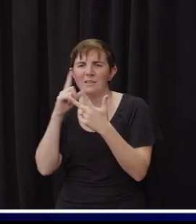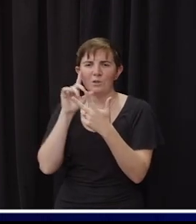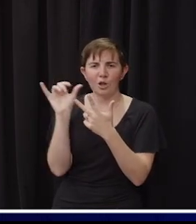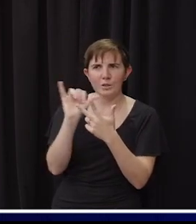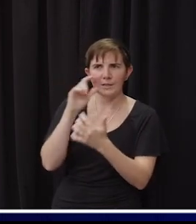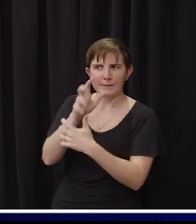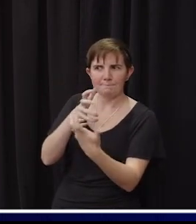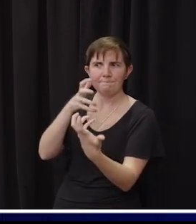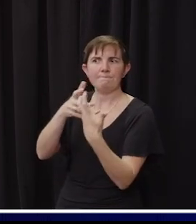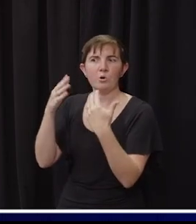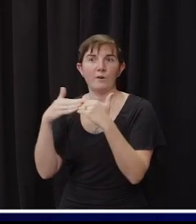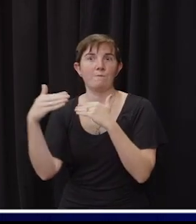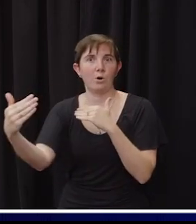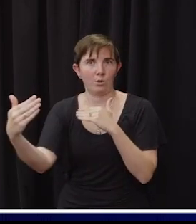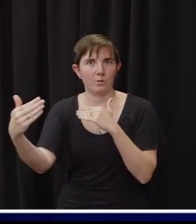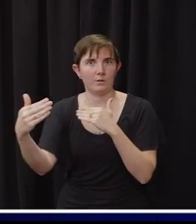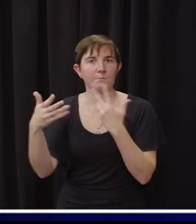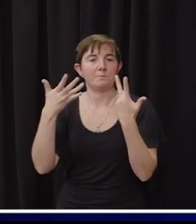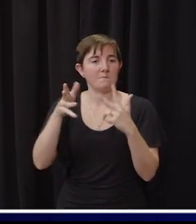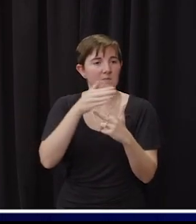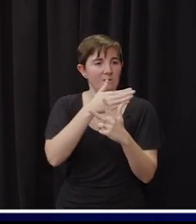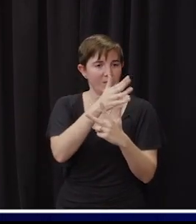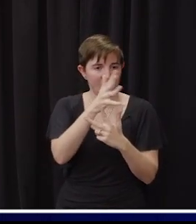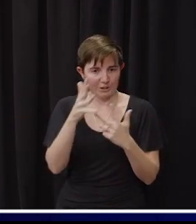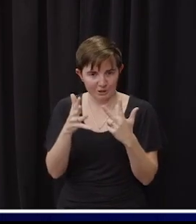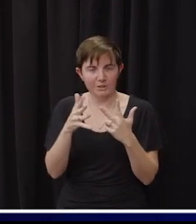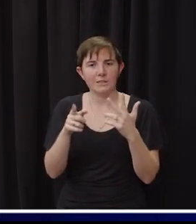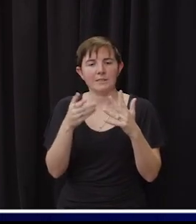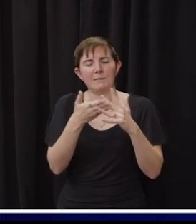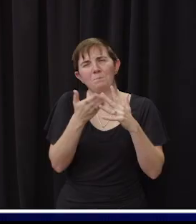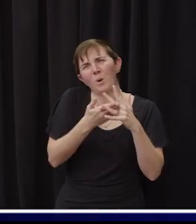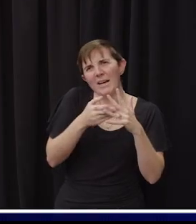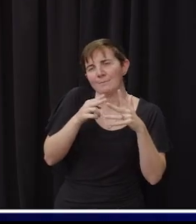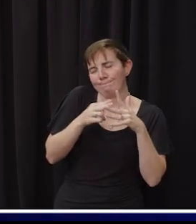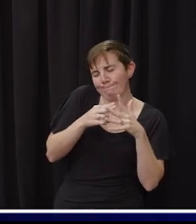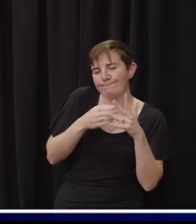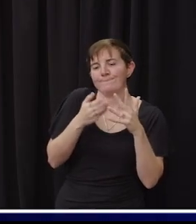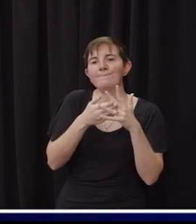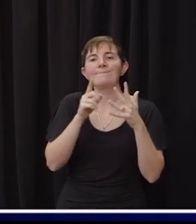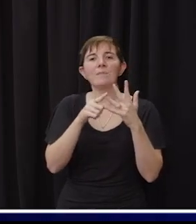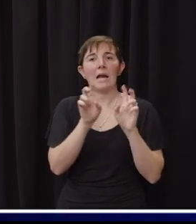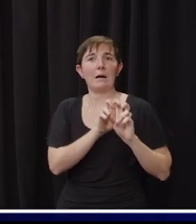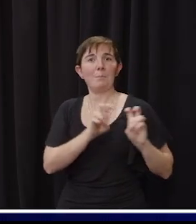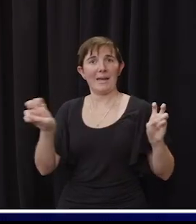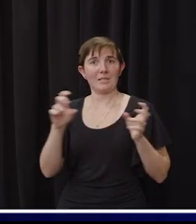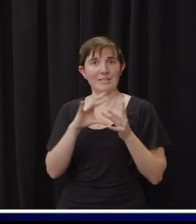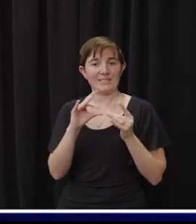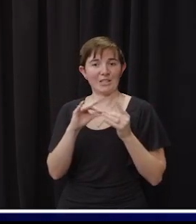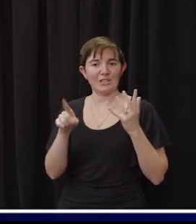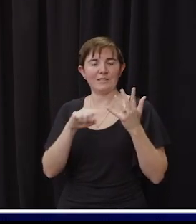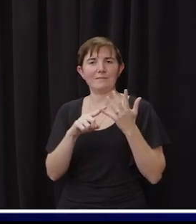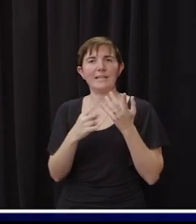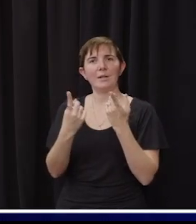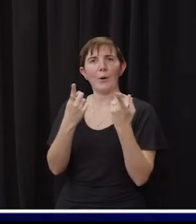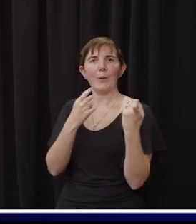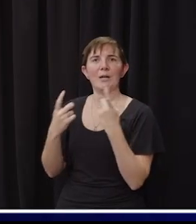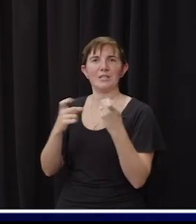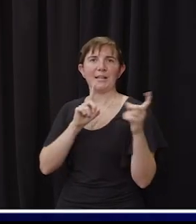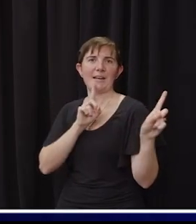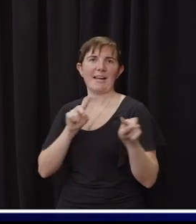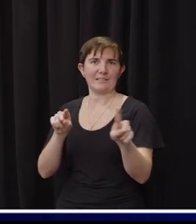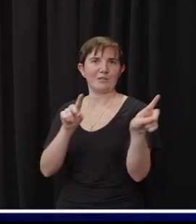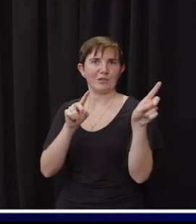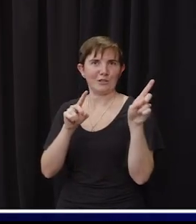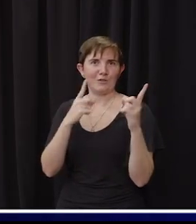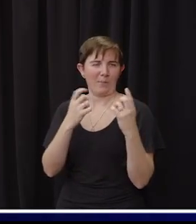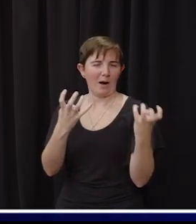like moving forward. After those presentations, we'll have a brief break, panel discussion, followed by question and